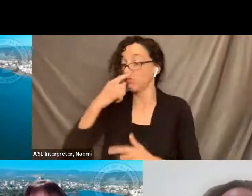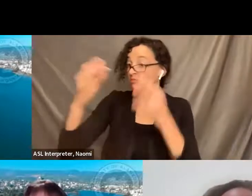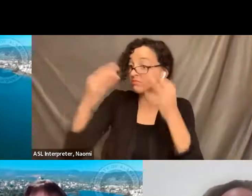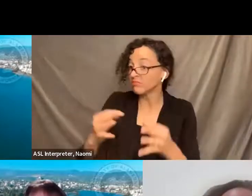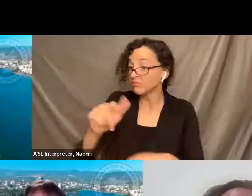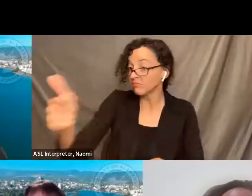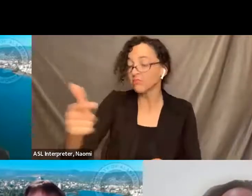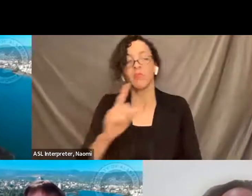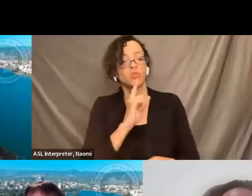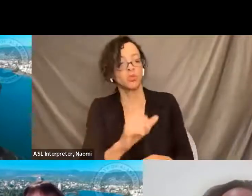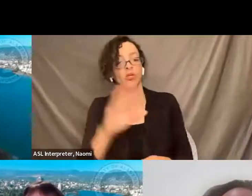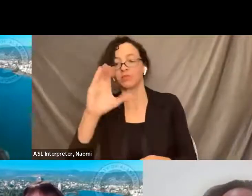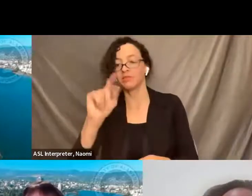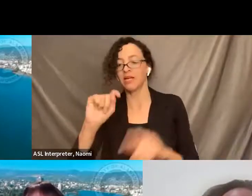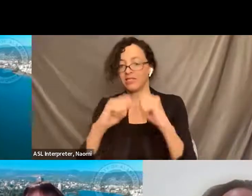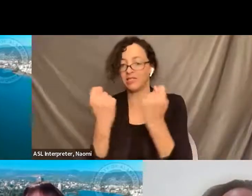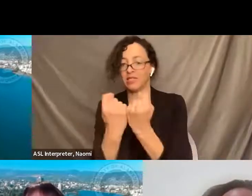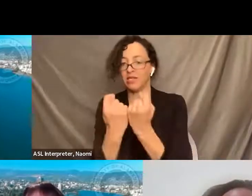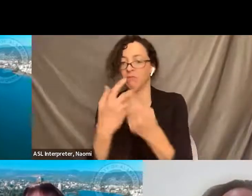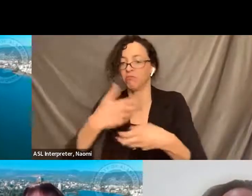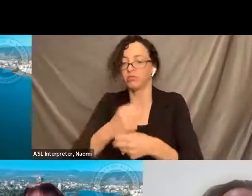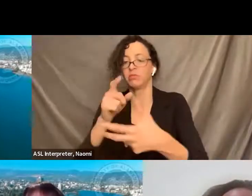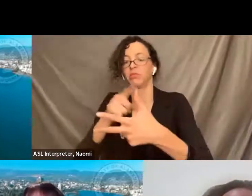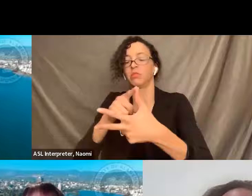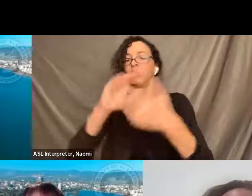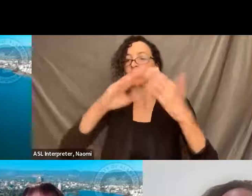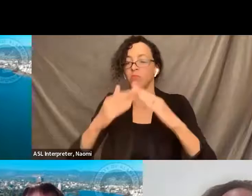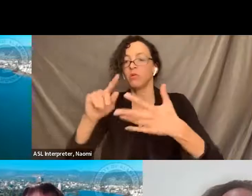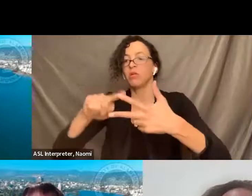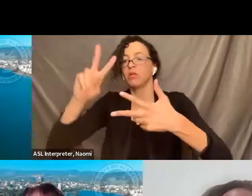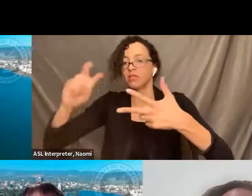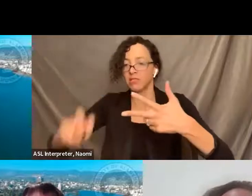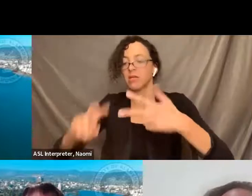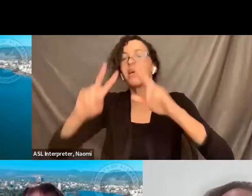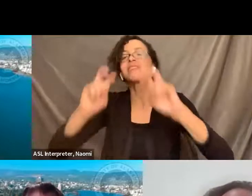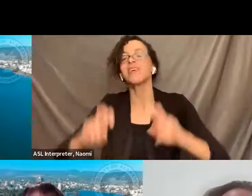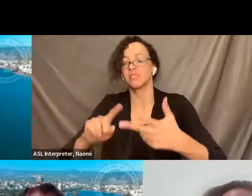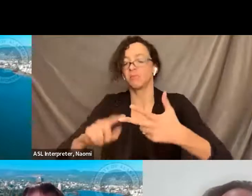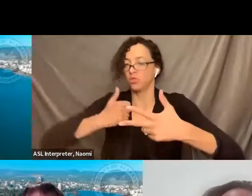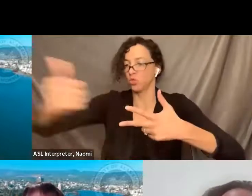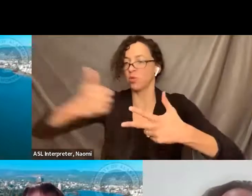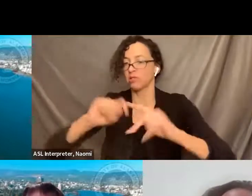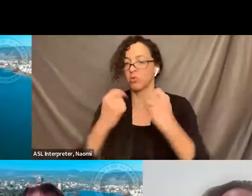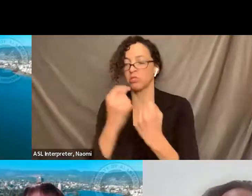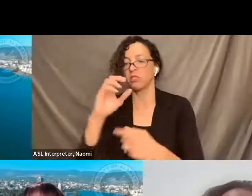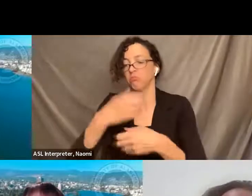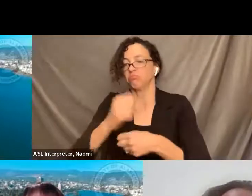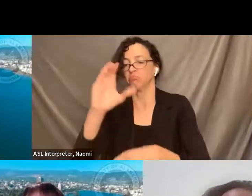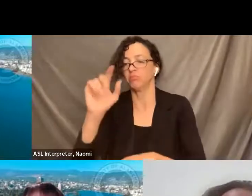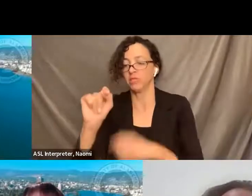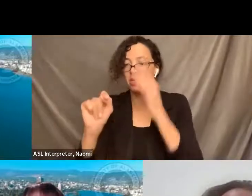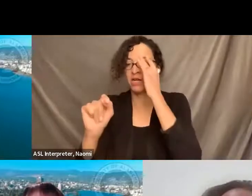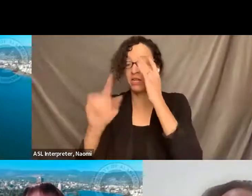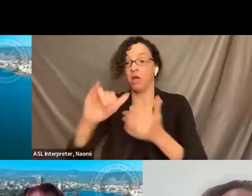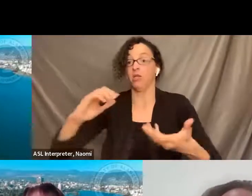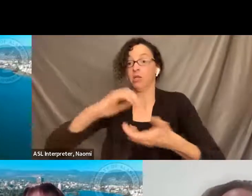CAT team is, well, it stands for Community Assessment and Transport Team. And so it's a collaboration